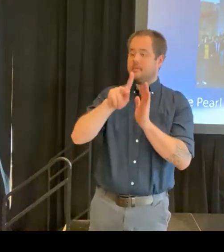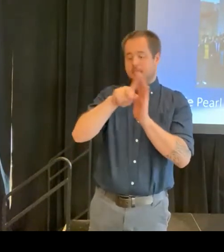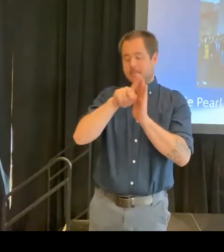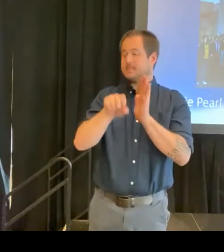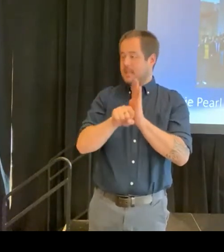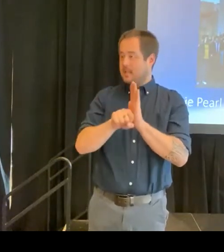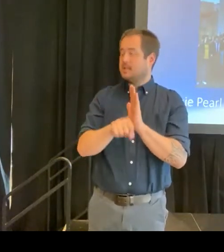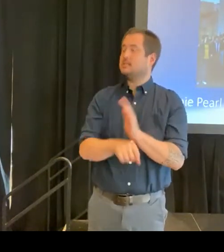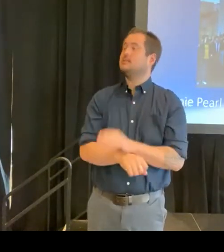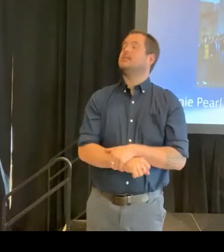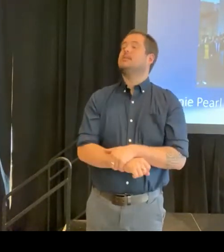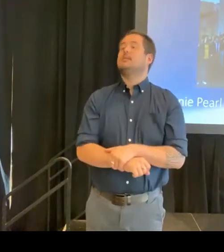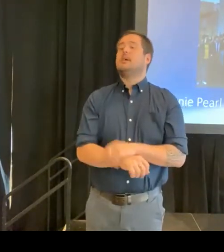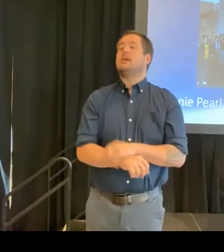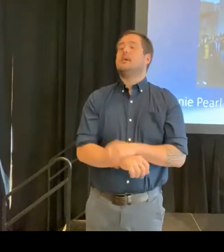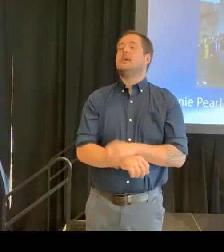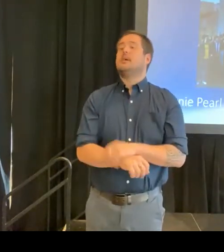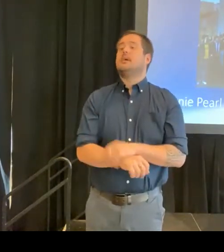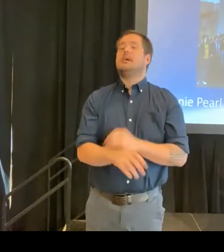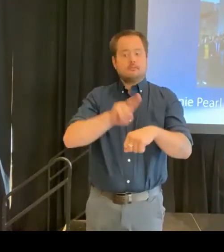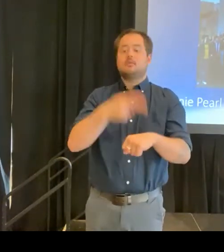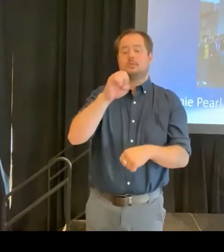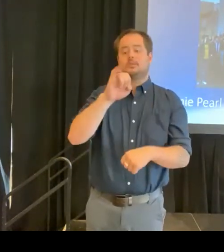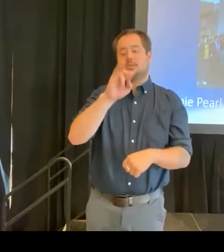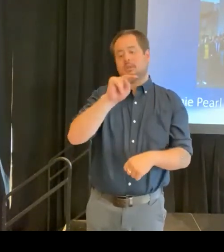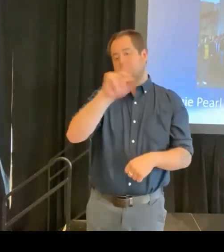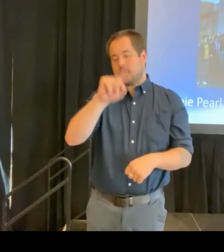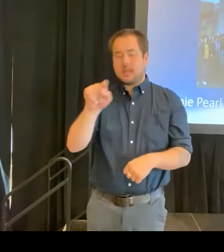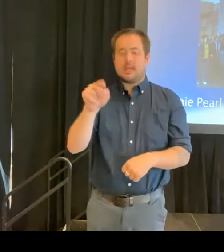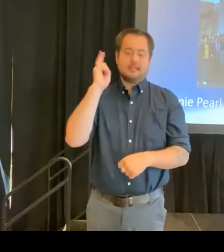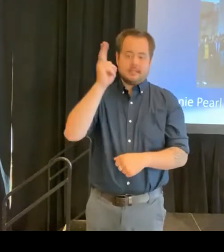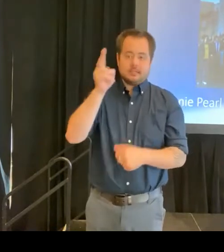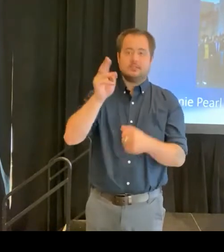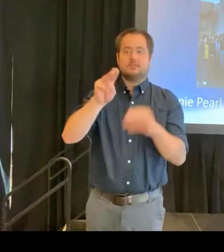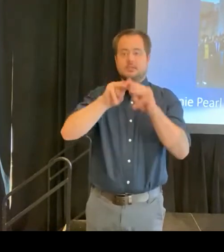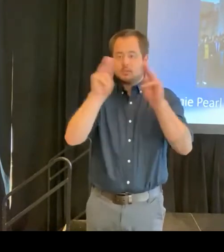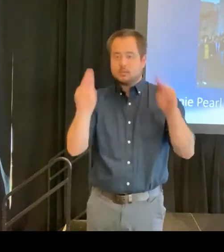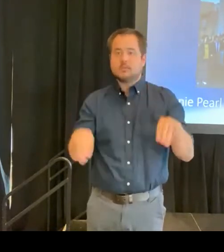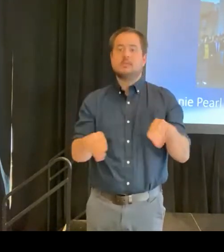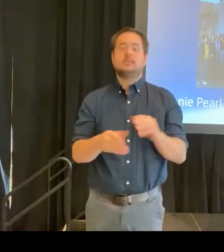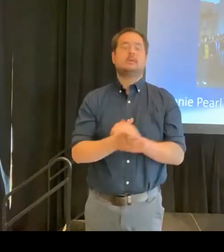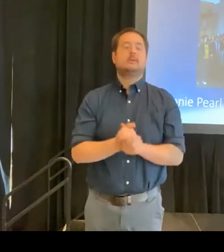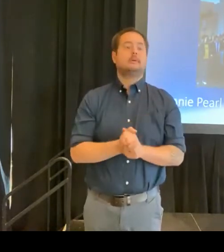And of course, the Heinz History Museum. I don't see